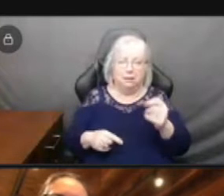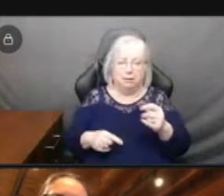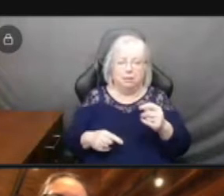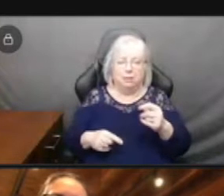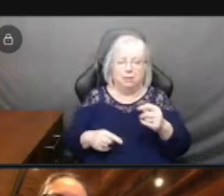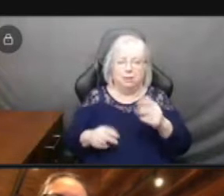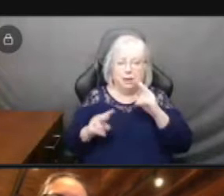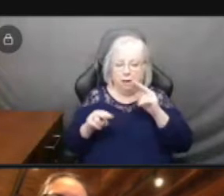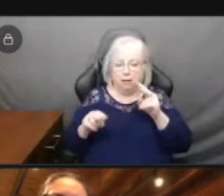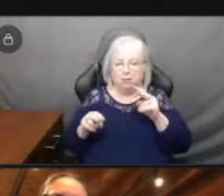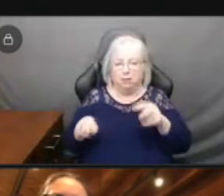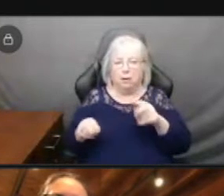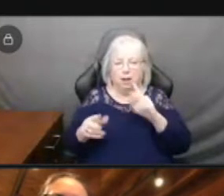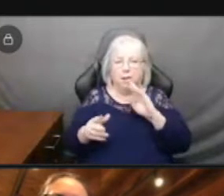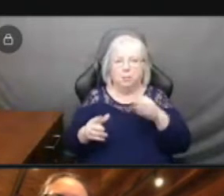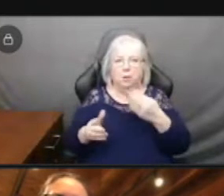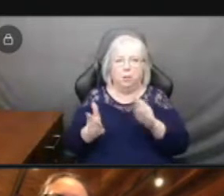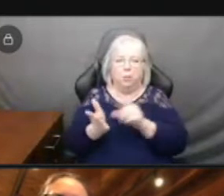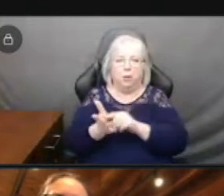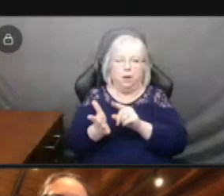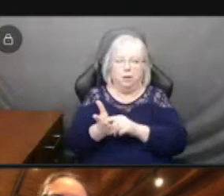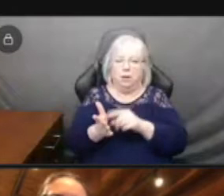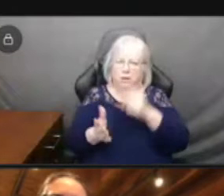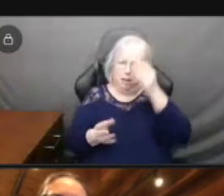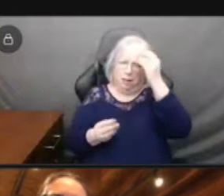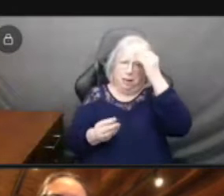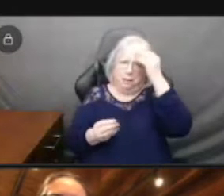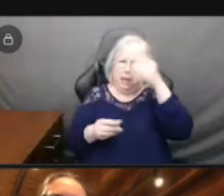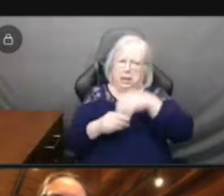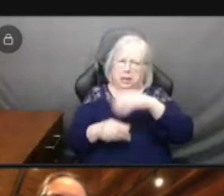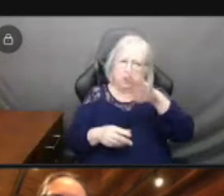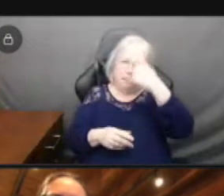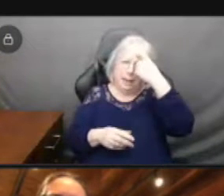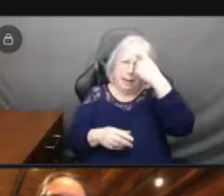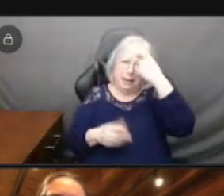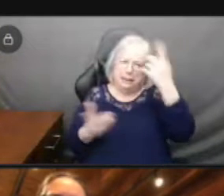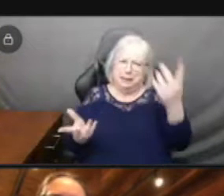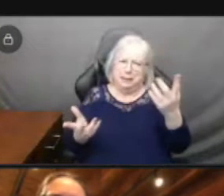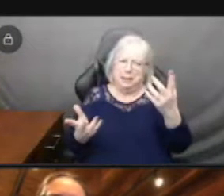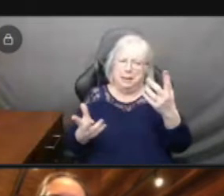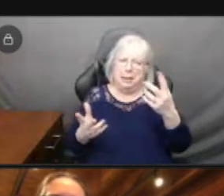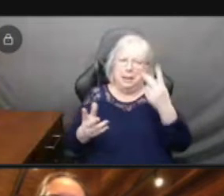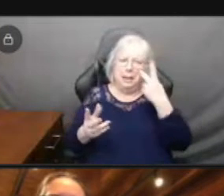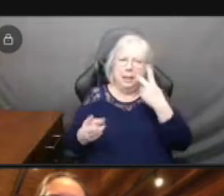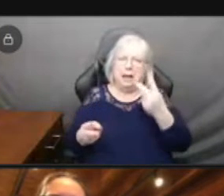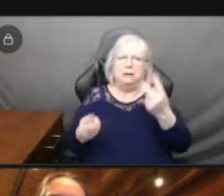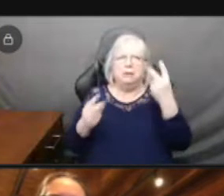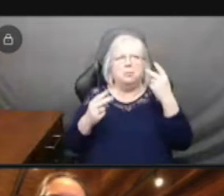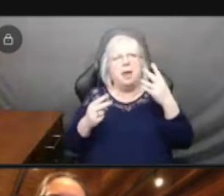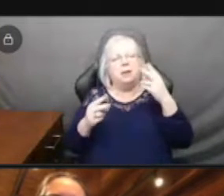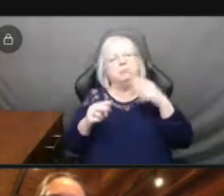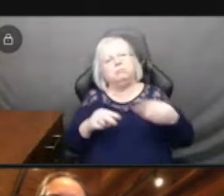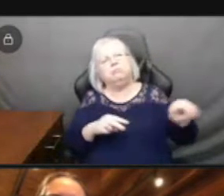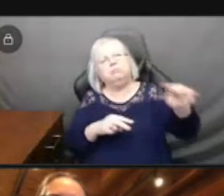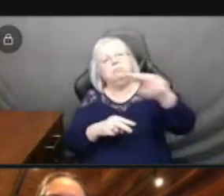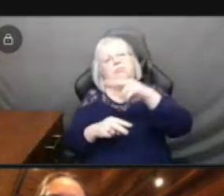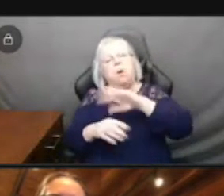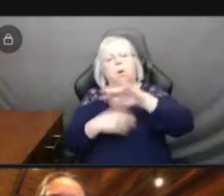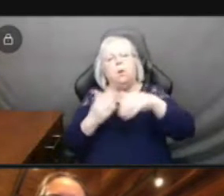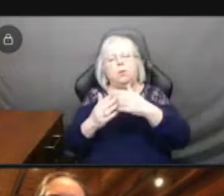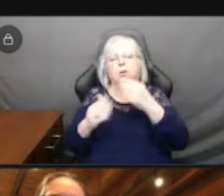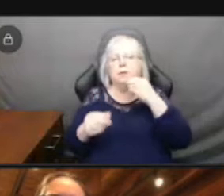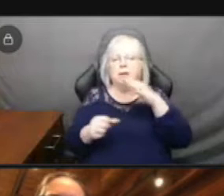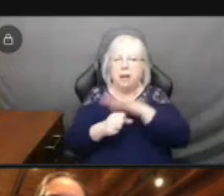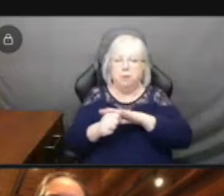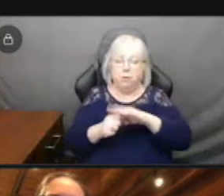blueprint, then just think about it in your mind, and then kind of look back over the whole neighborhood. There's houses going down